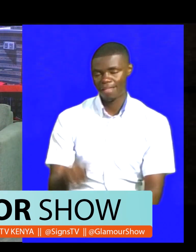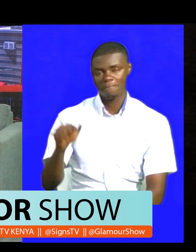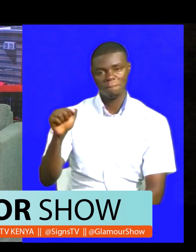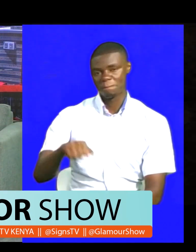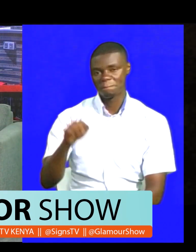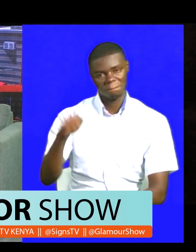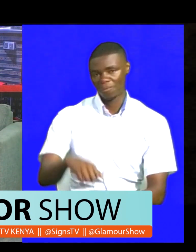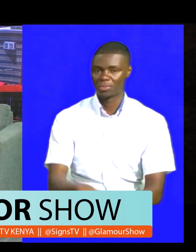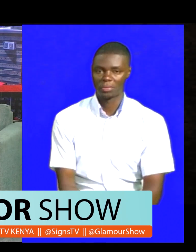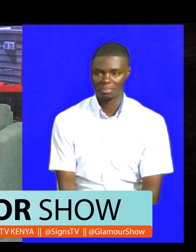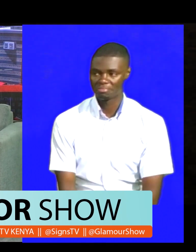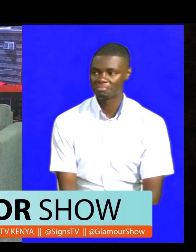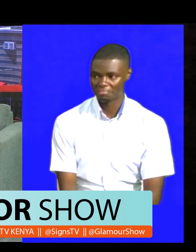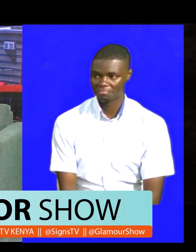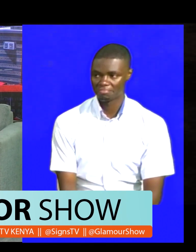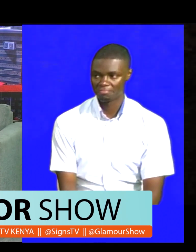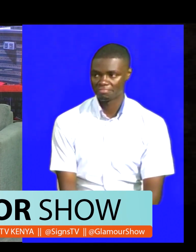possible.